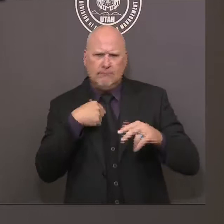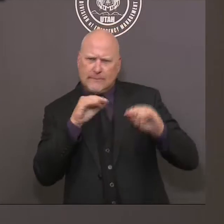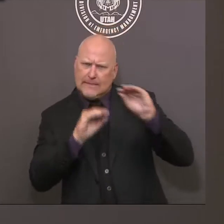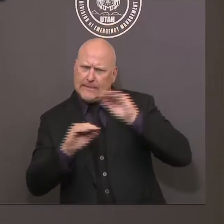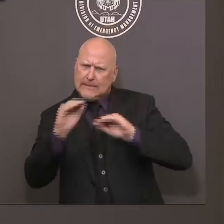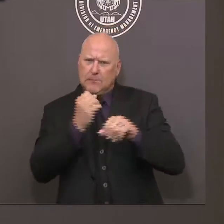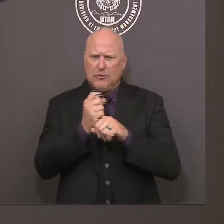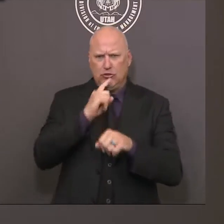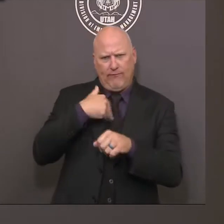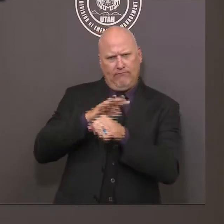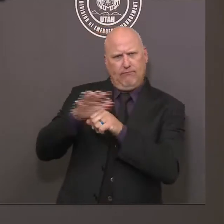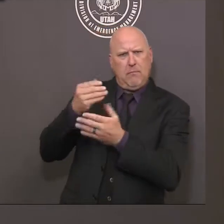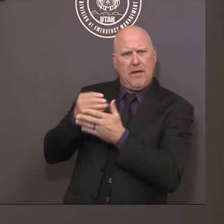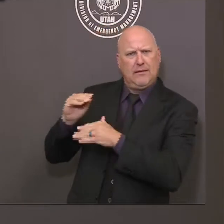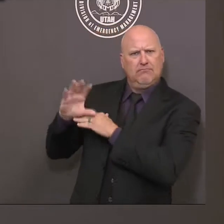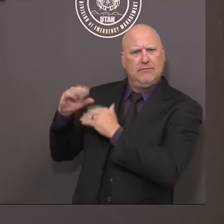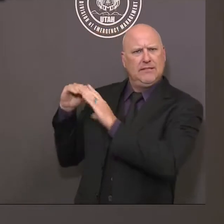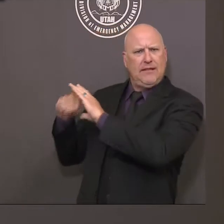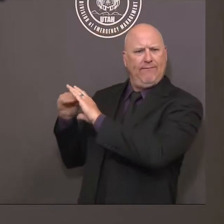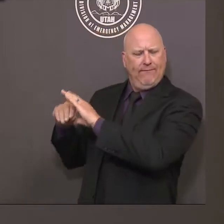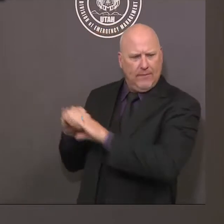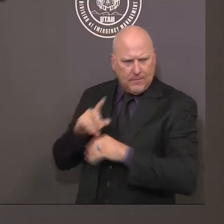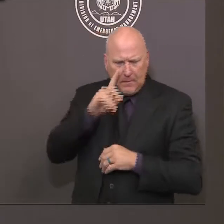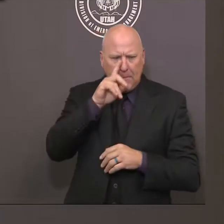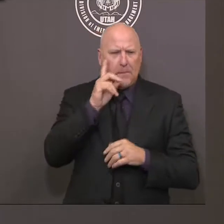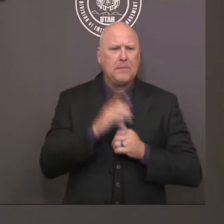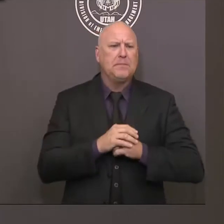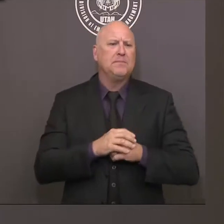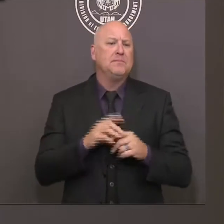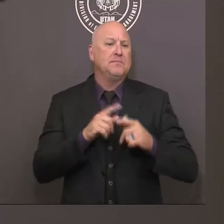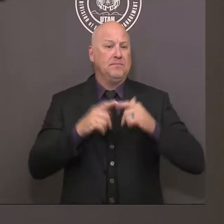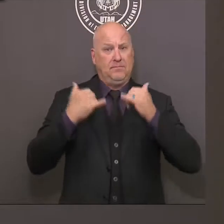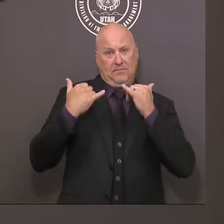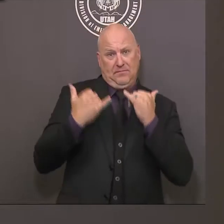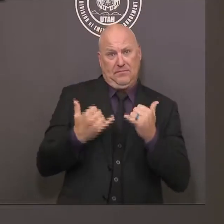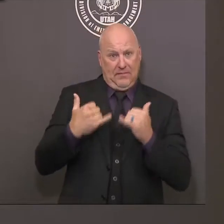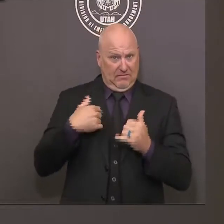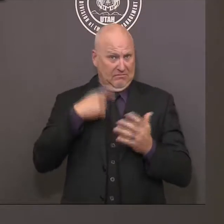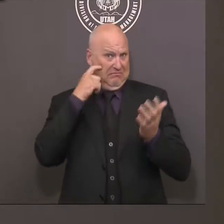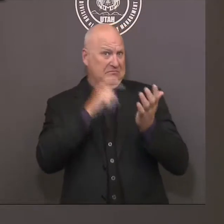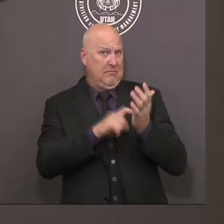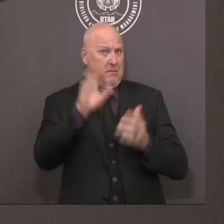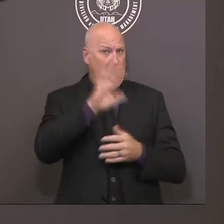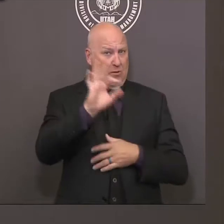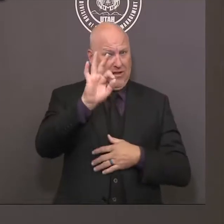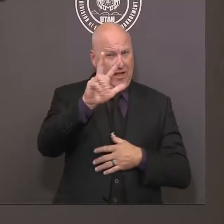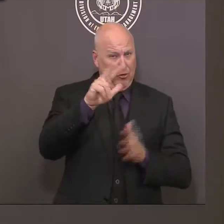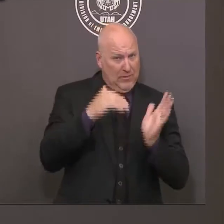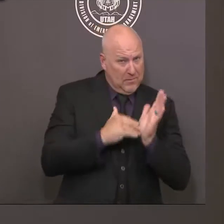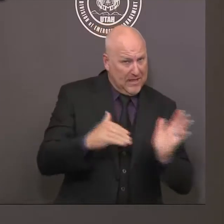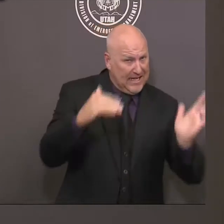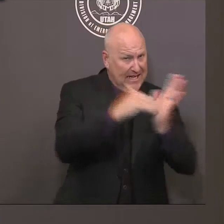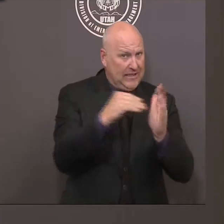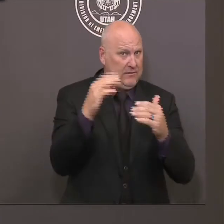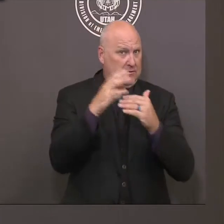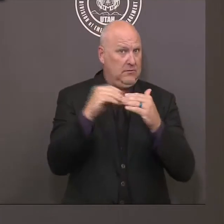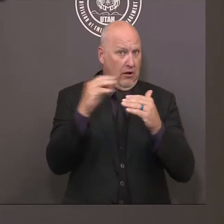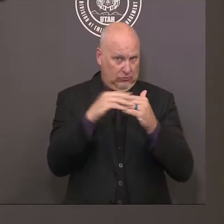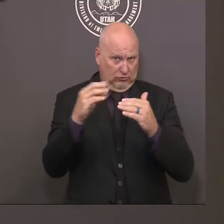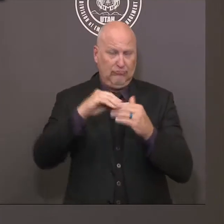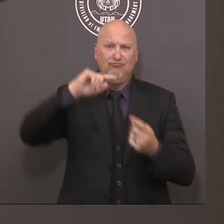deficit now of $93 million in one-time funding and a deficit of $757